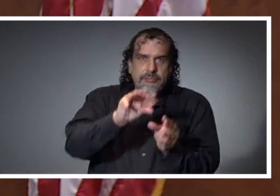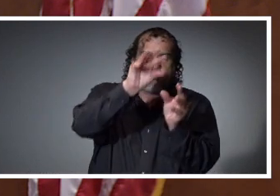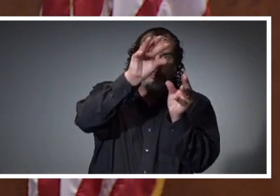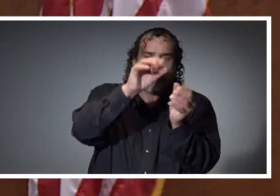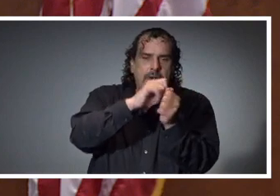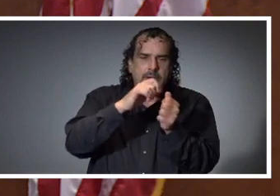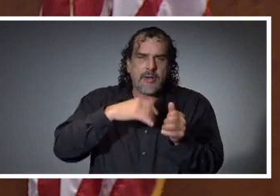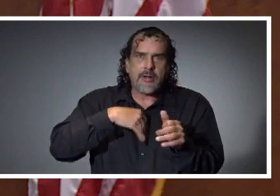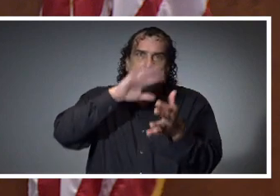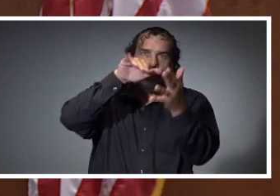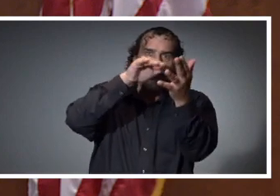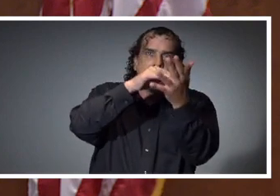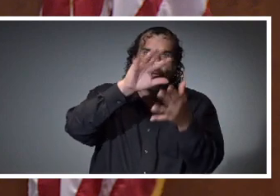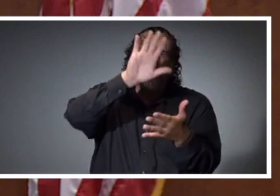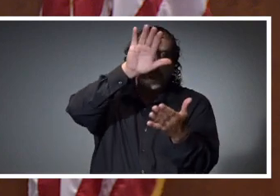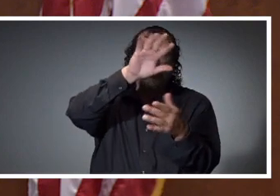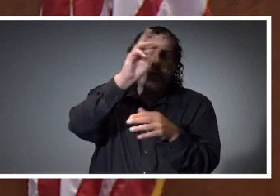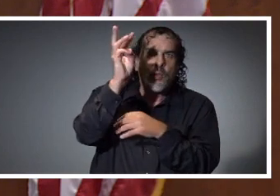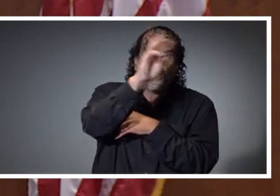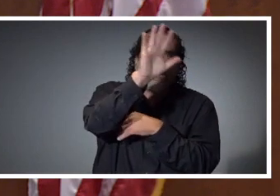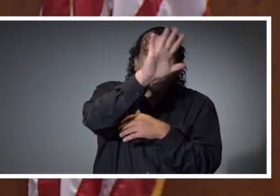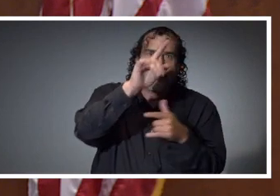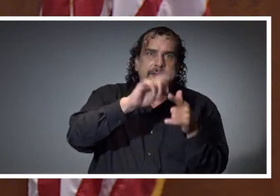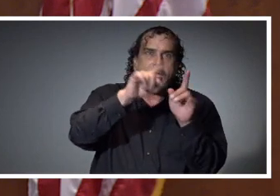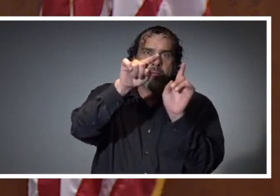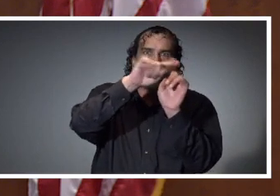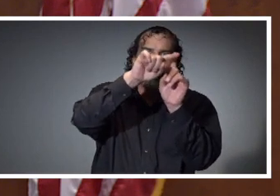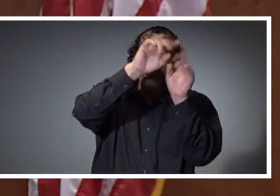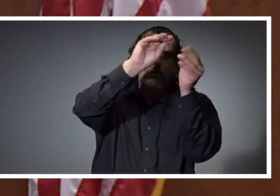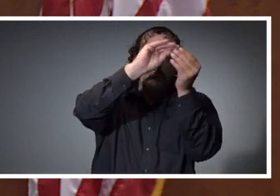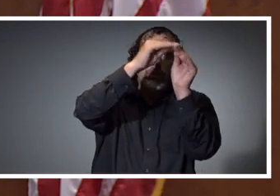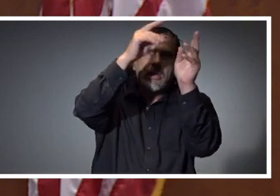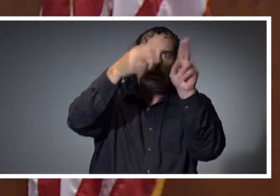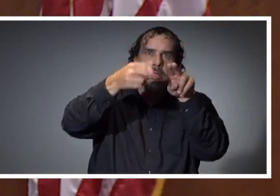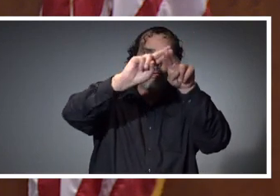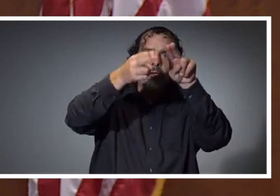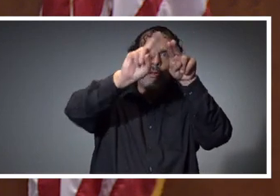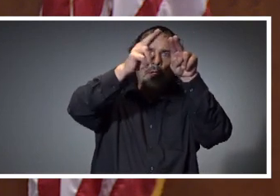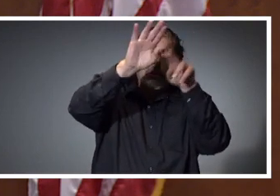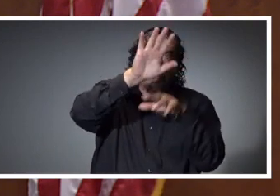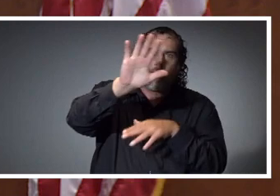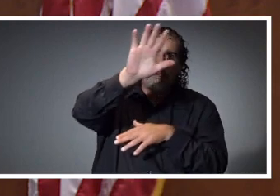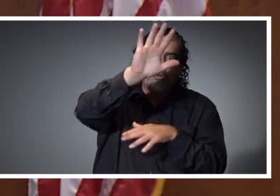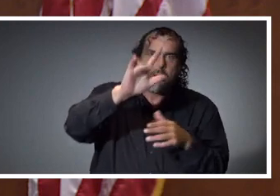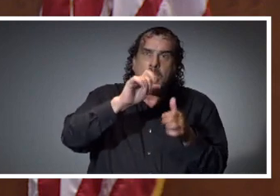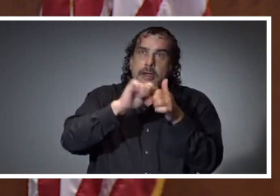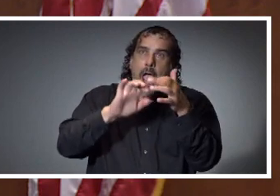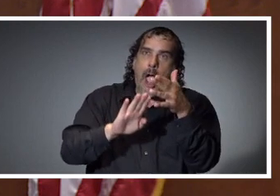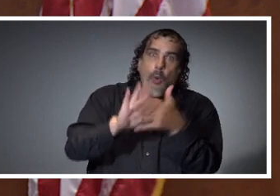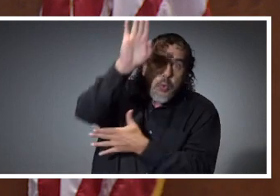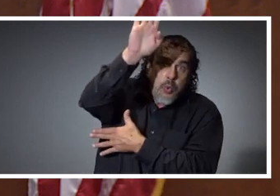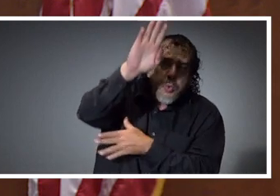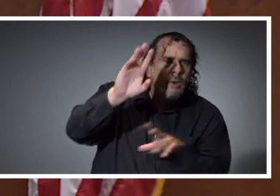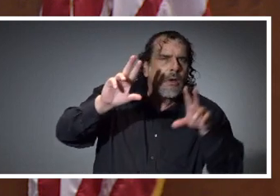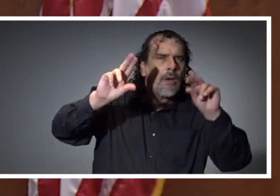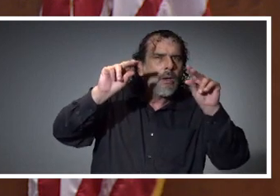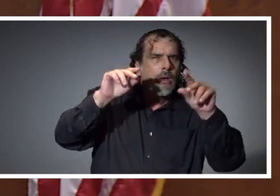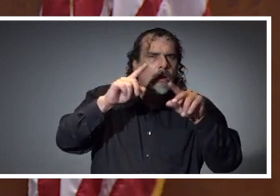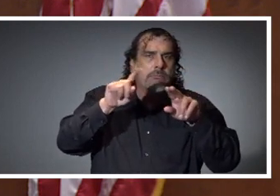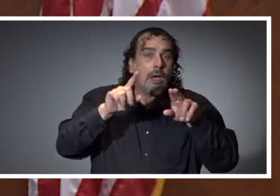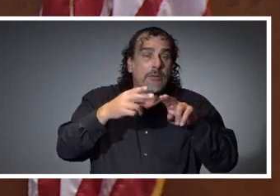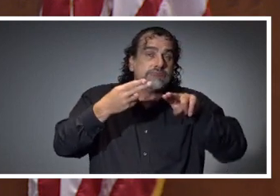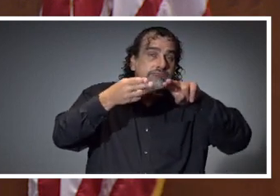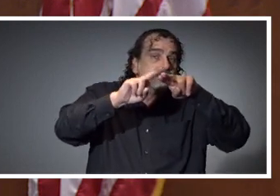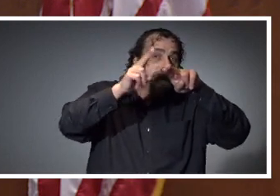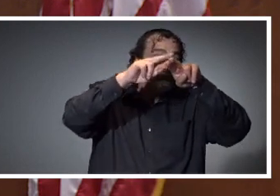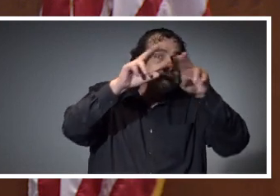seeing test positivity going up. They're seeing their case numbers inch up. Not huge movements yet,